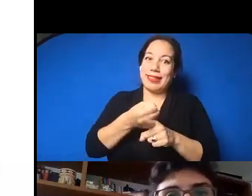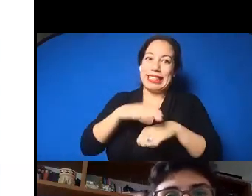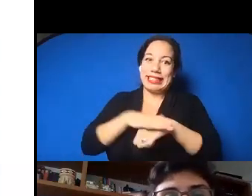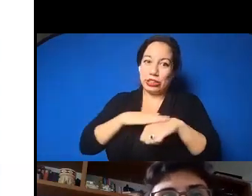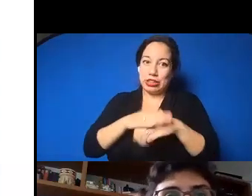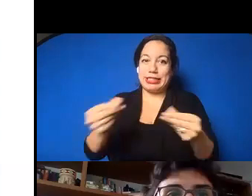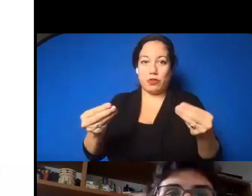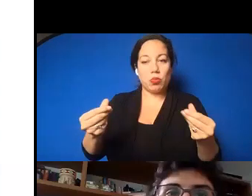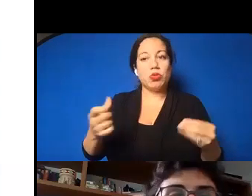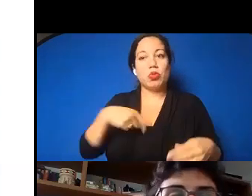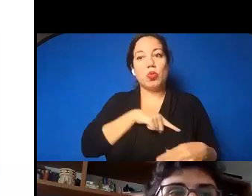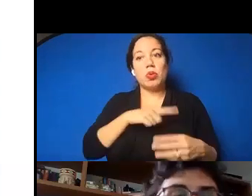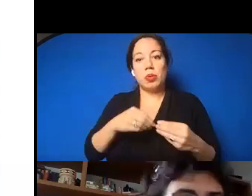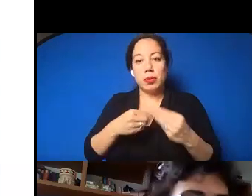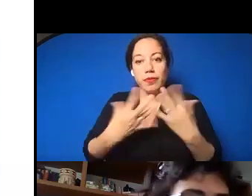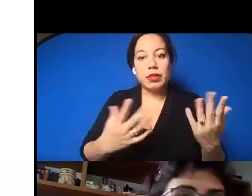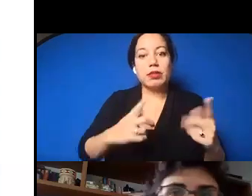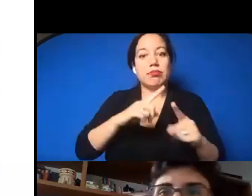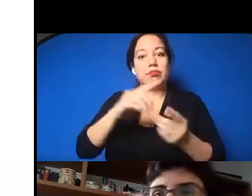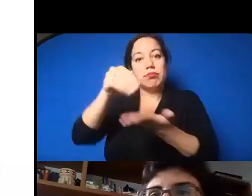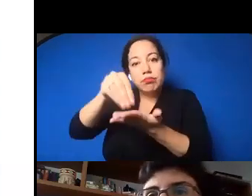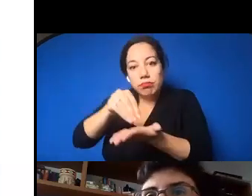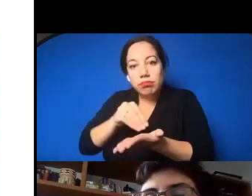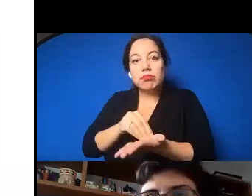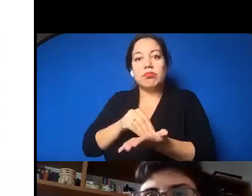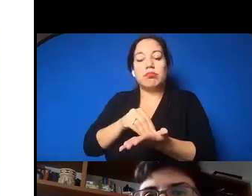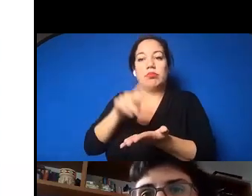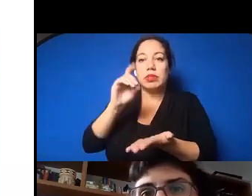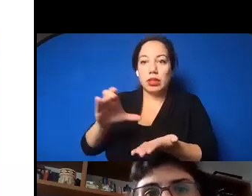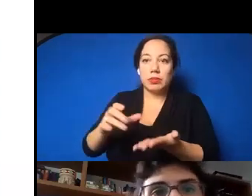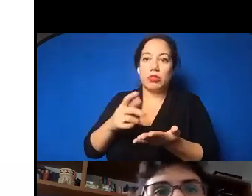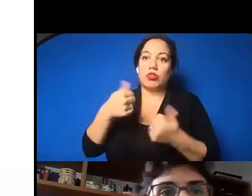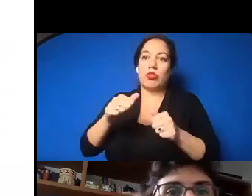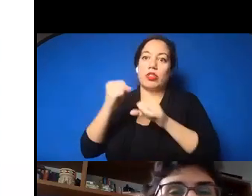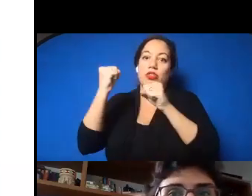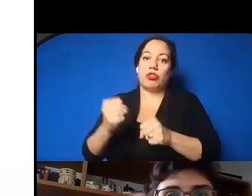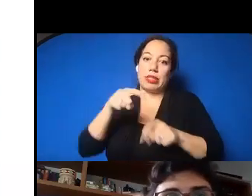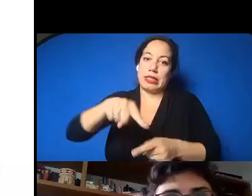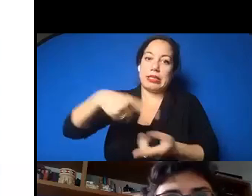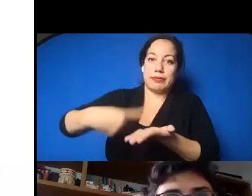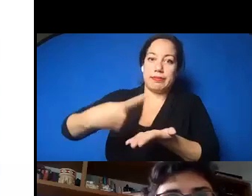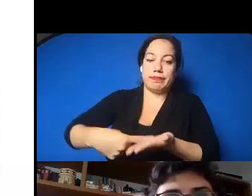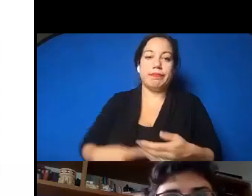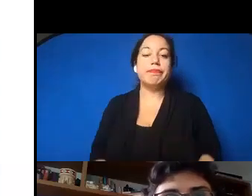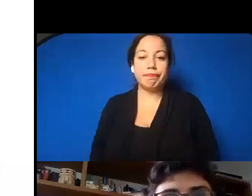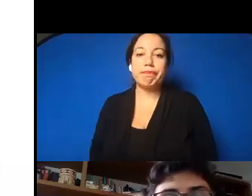are providing debates and documents to strengthen this debate. Next, please.